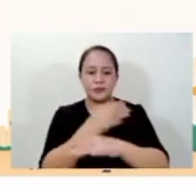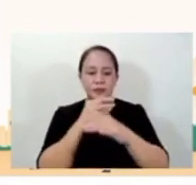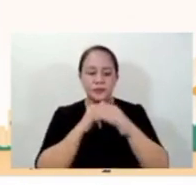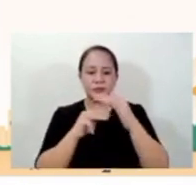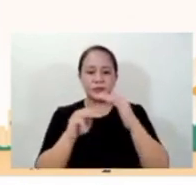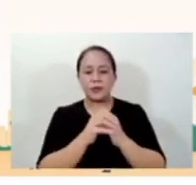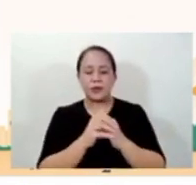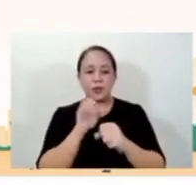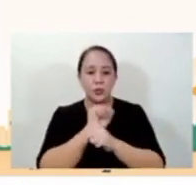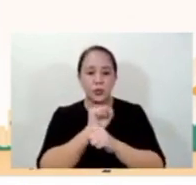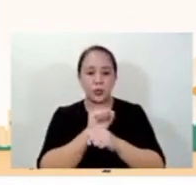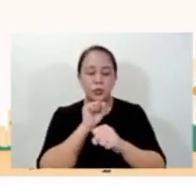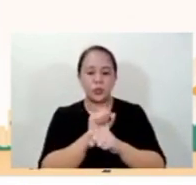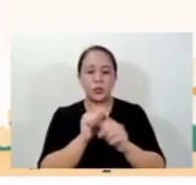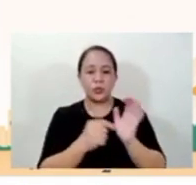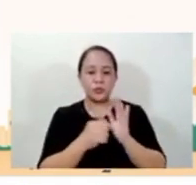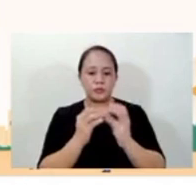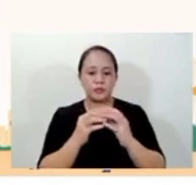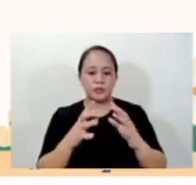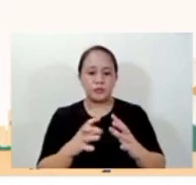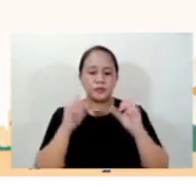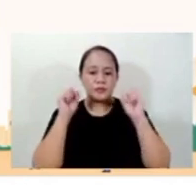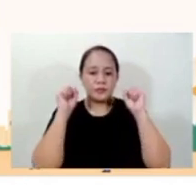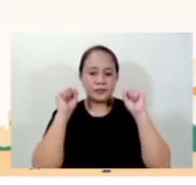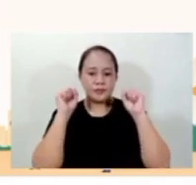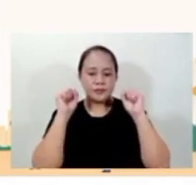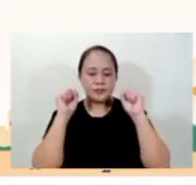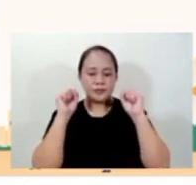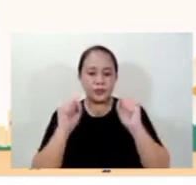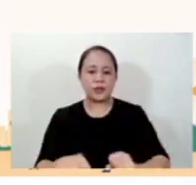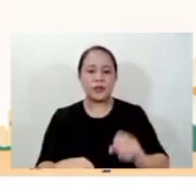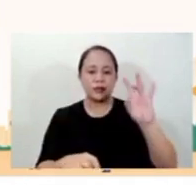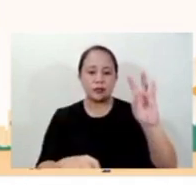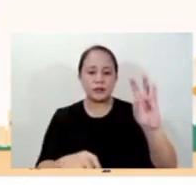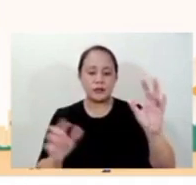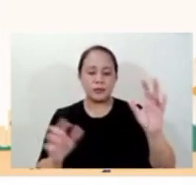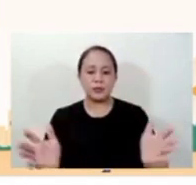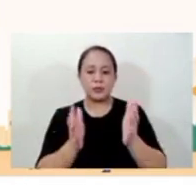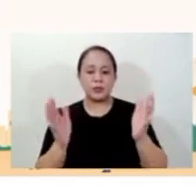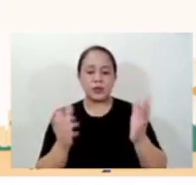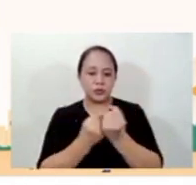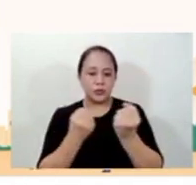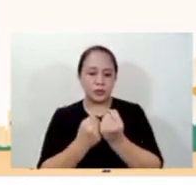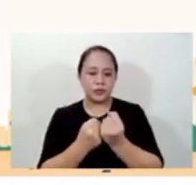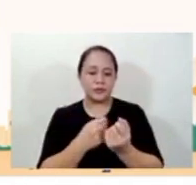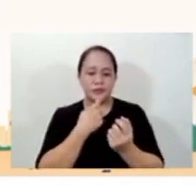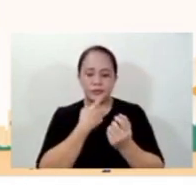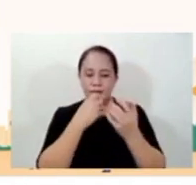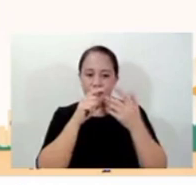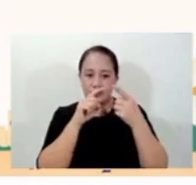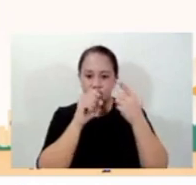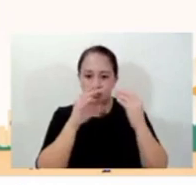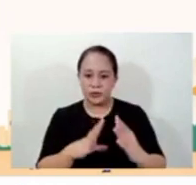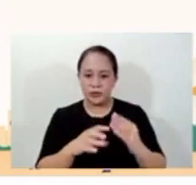as commensurate as much as possible with the 7 motivational supports. The teacher motivation